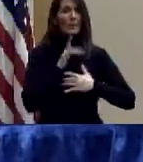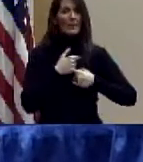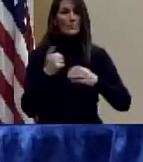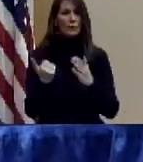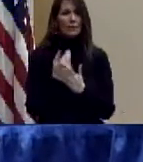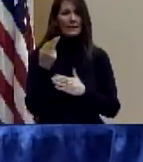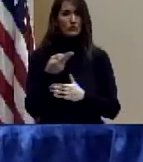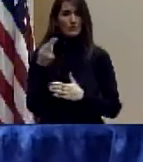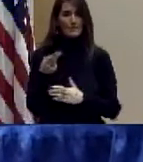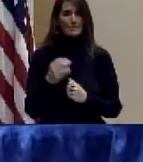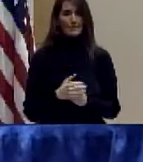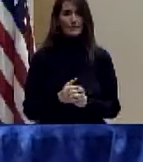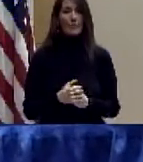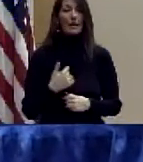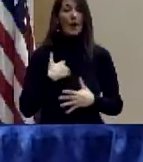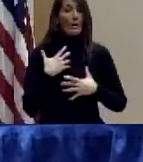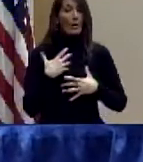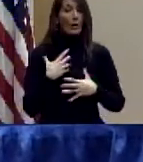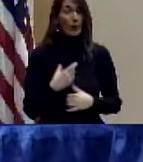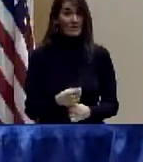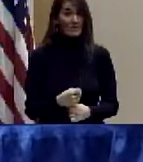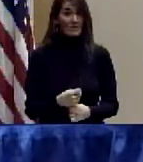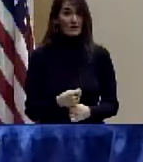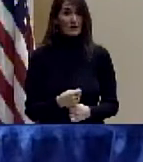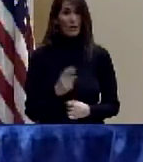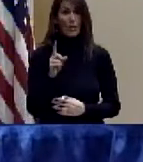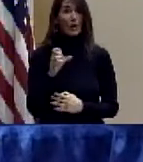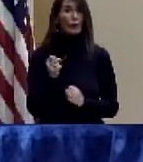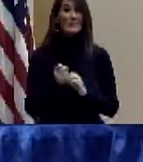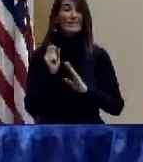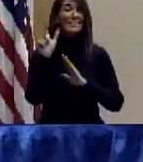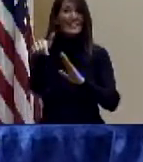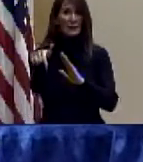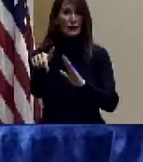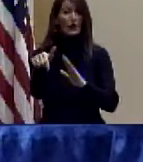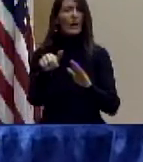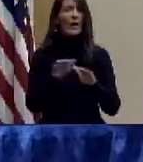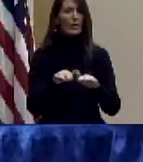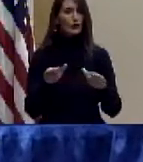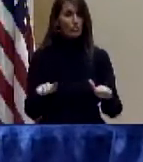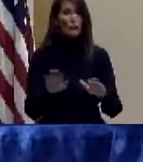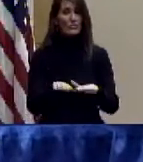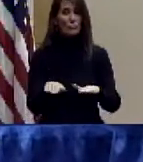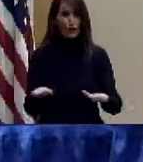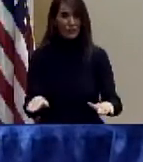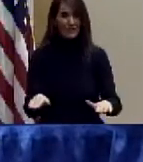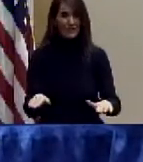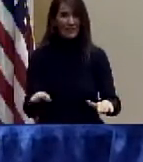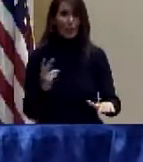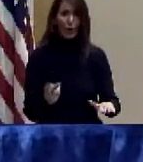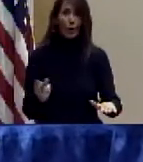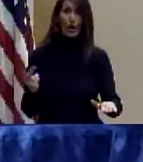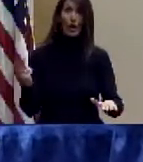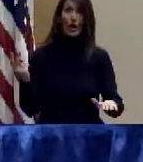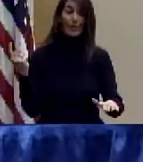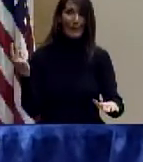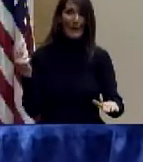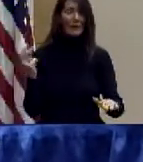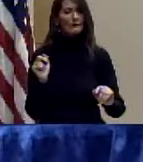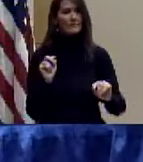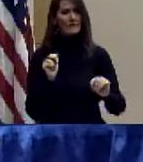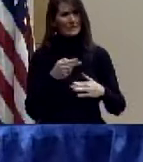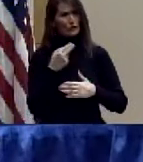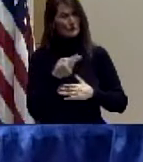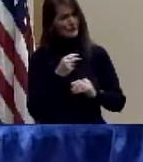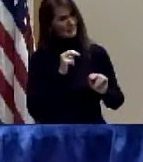history, and I'm confident that in 100 years, our children's children will look back and see